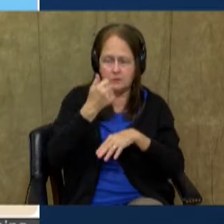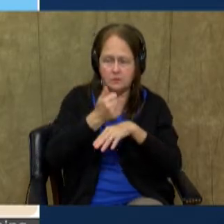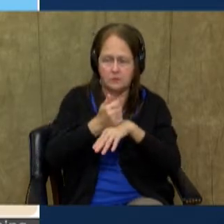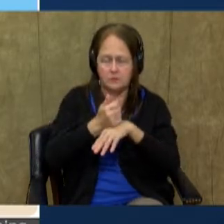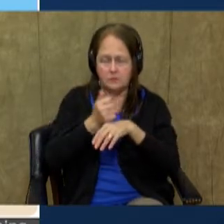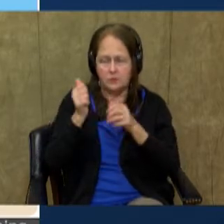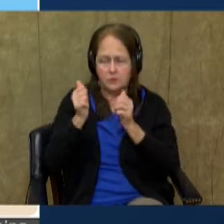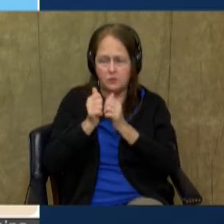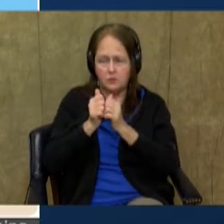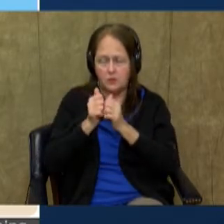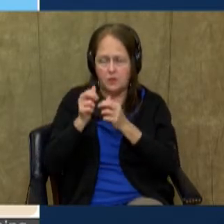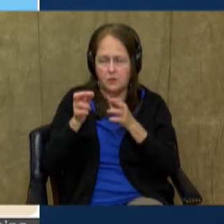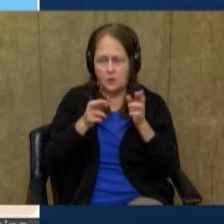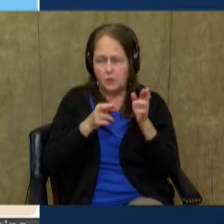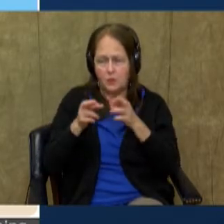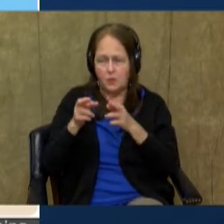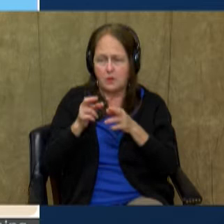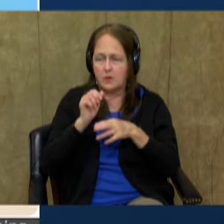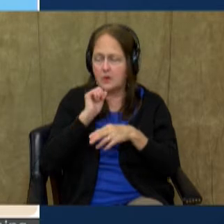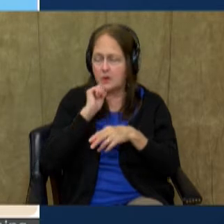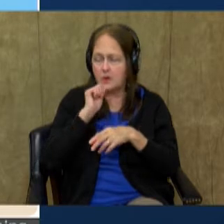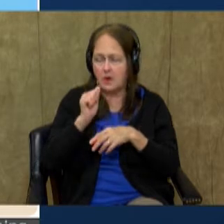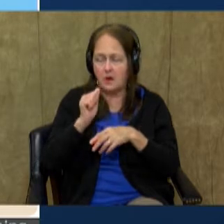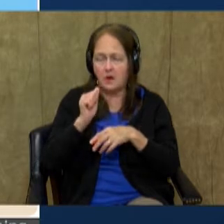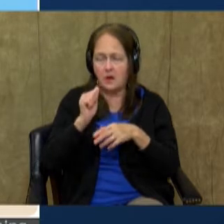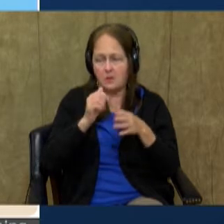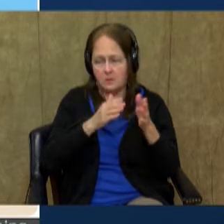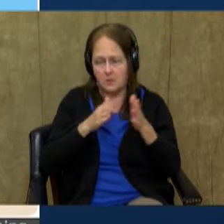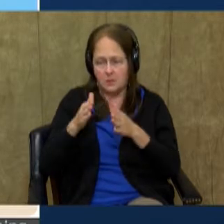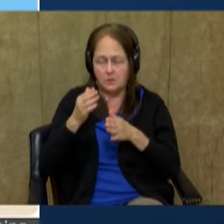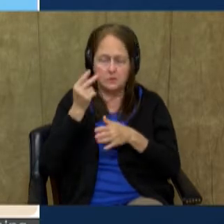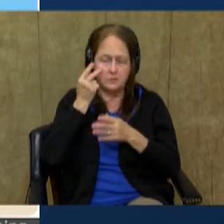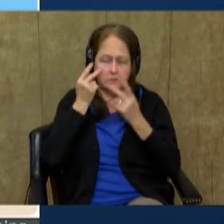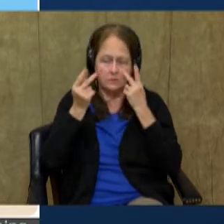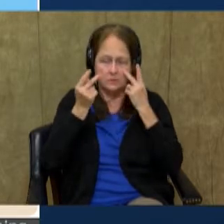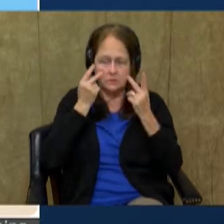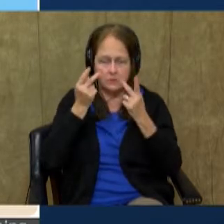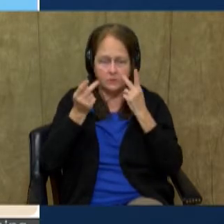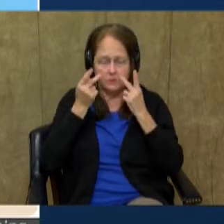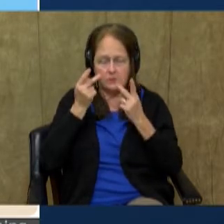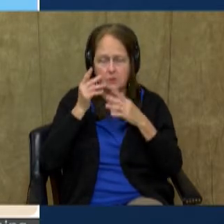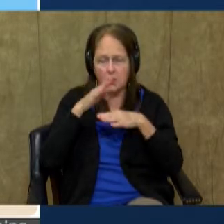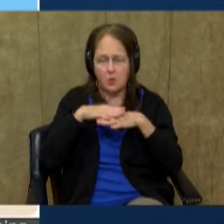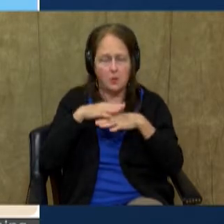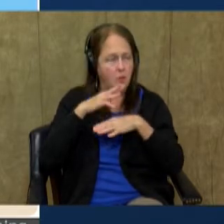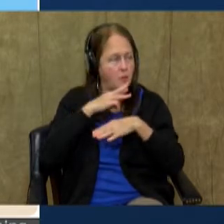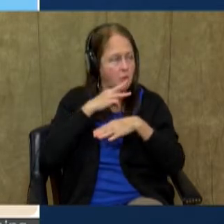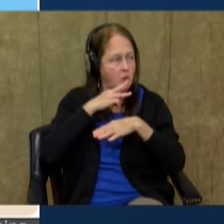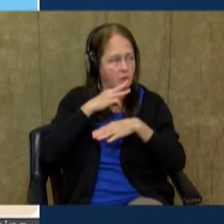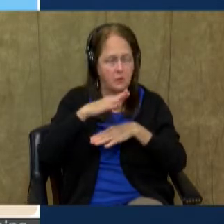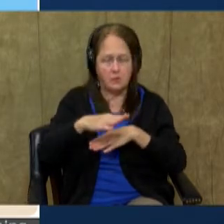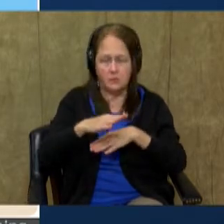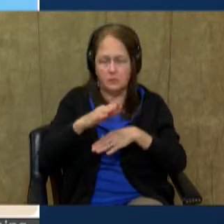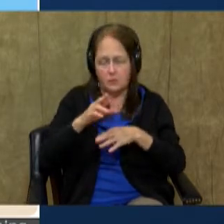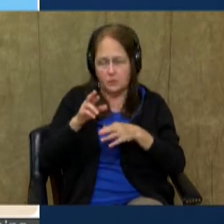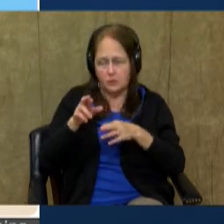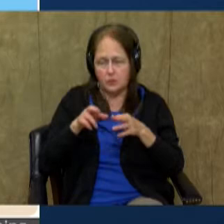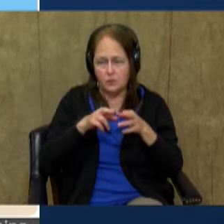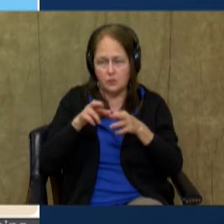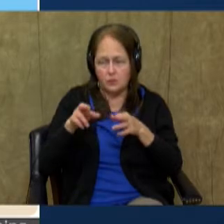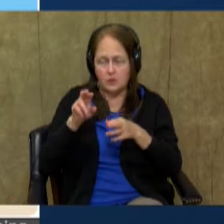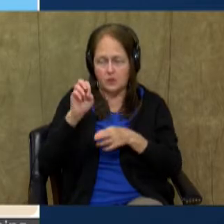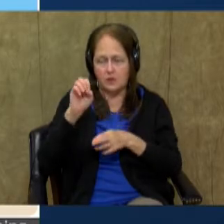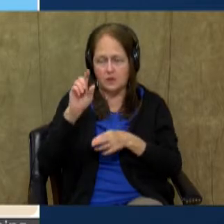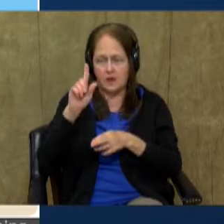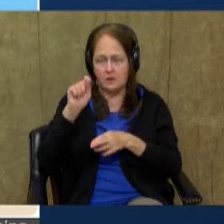the locations of rivers, and that is not a coincidence. You tend to see them around the coastlines as well as the river deltas. Here's Ho